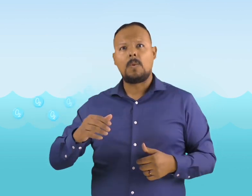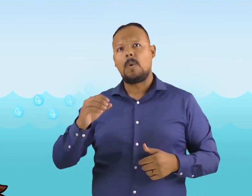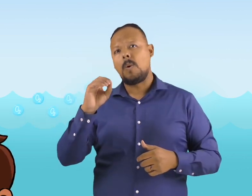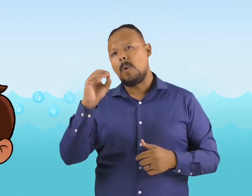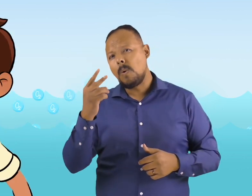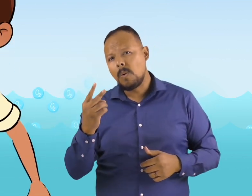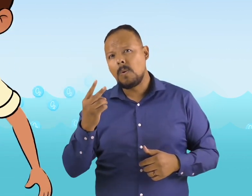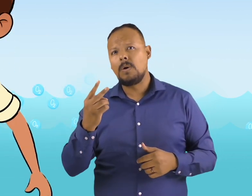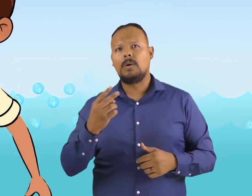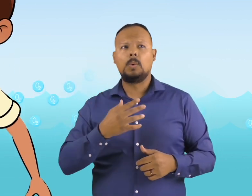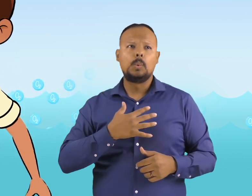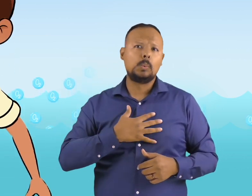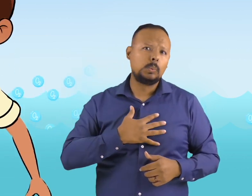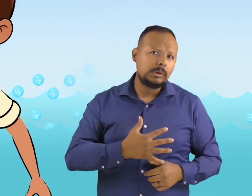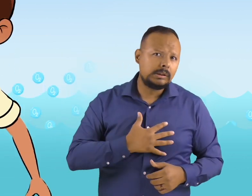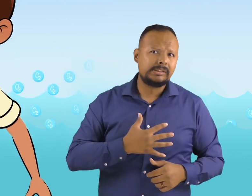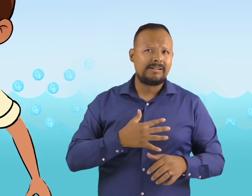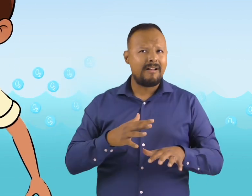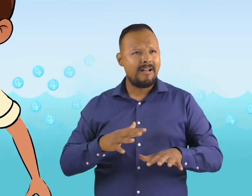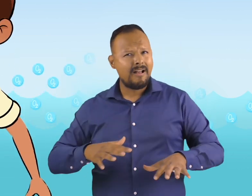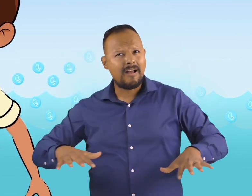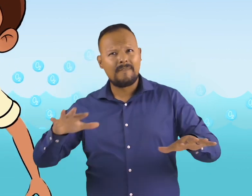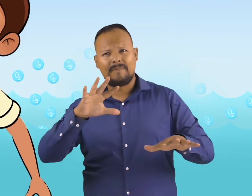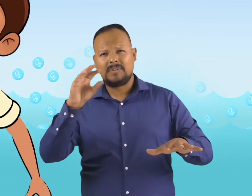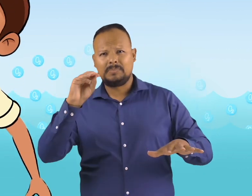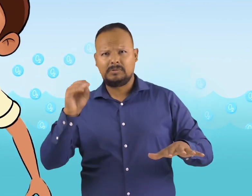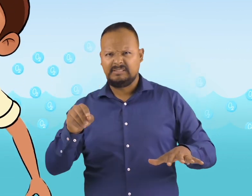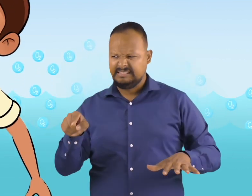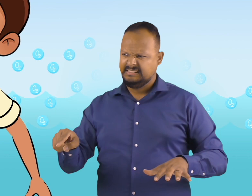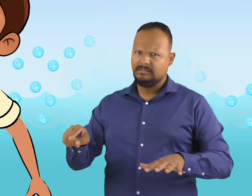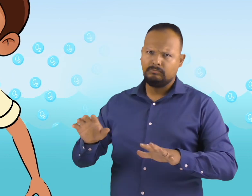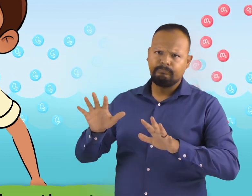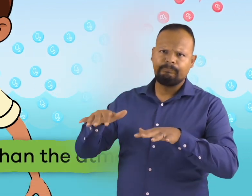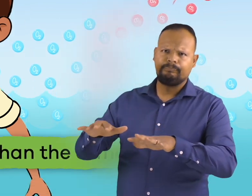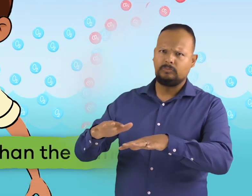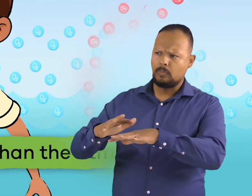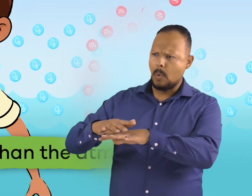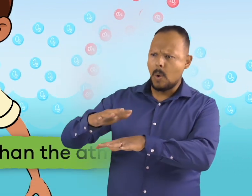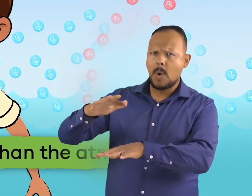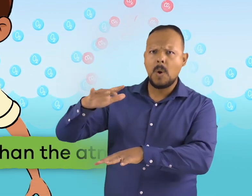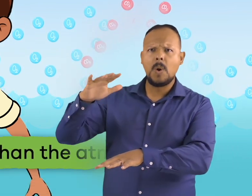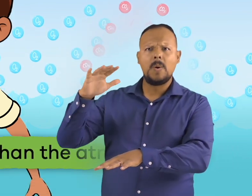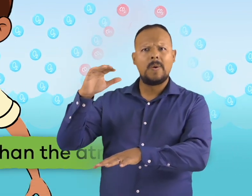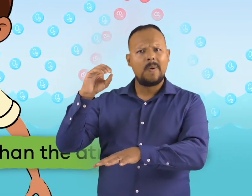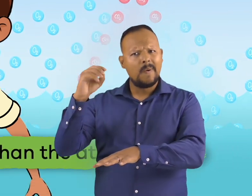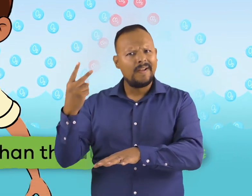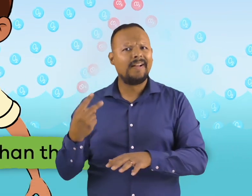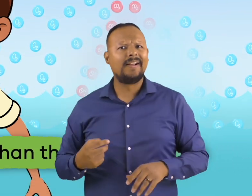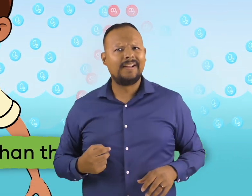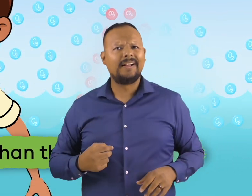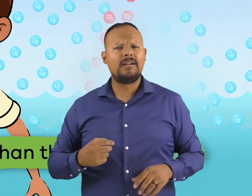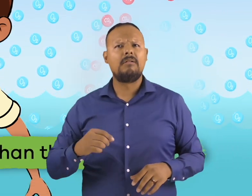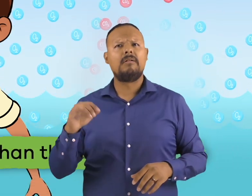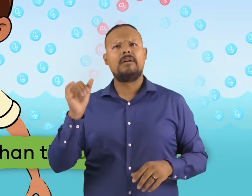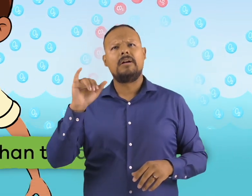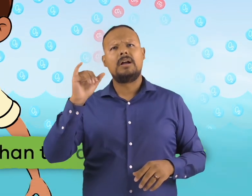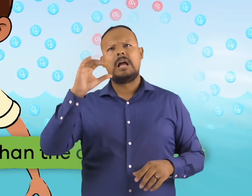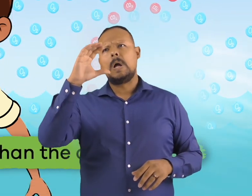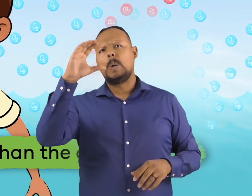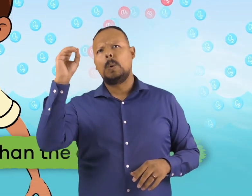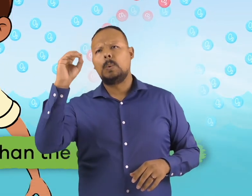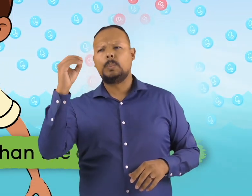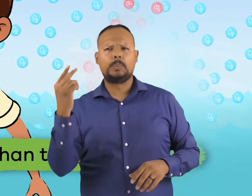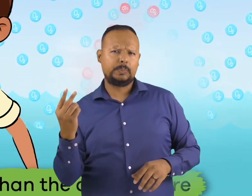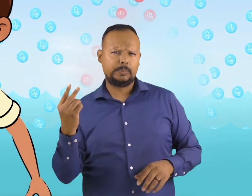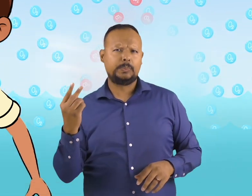First, oceans produce over half of the world's oxygen and they absorb 50 times more carbon than the